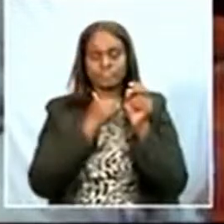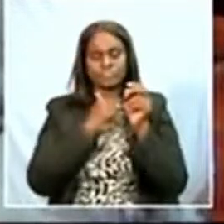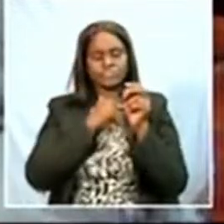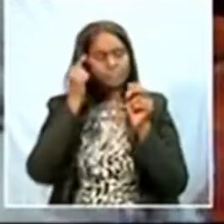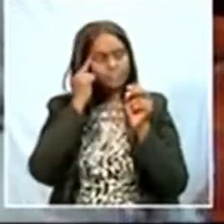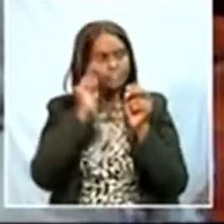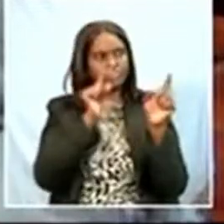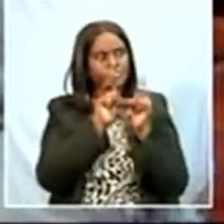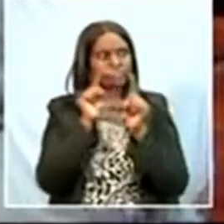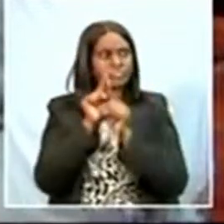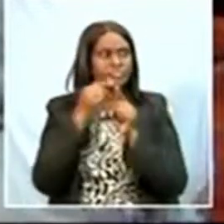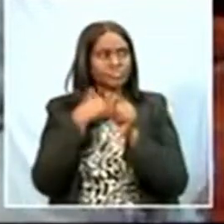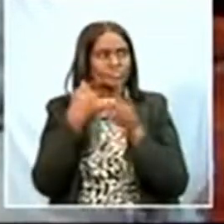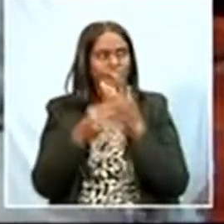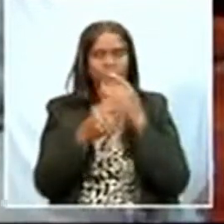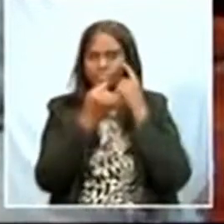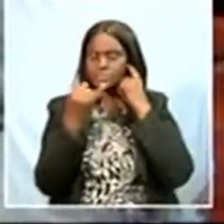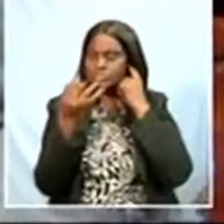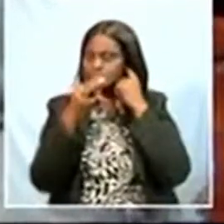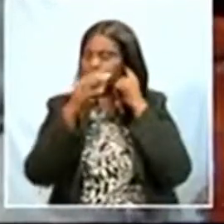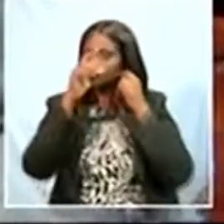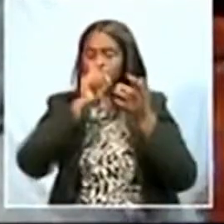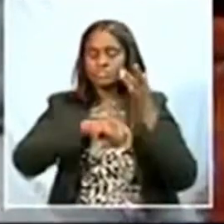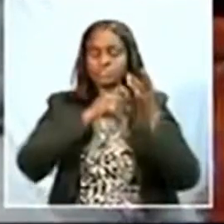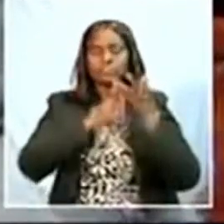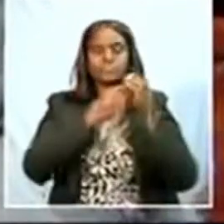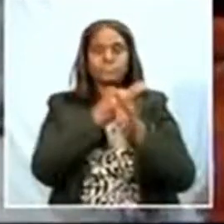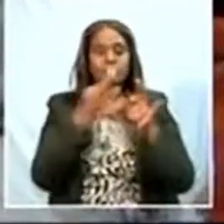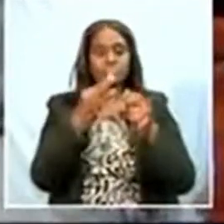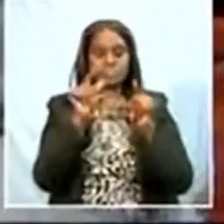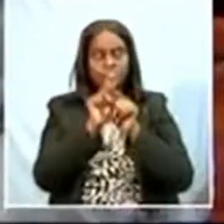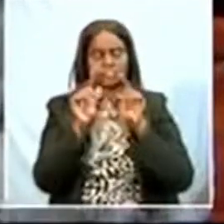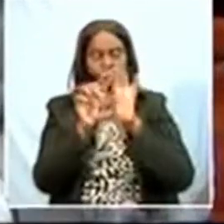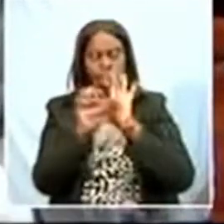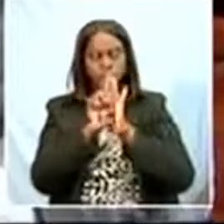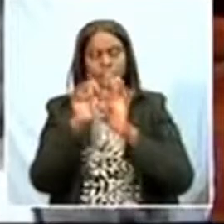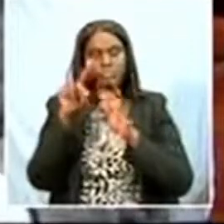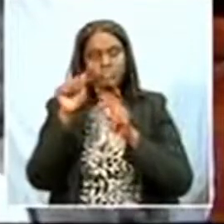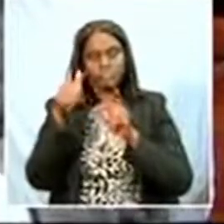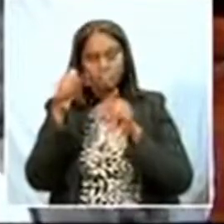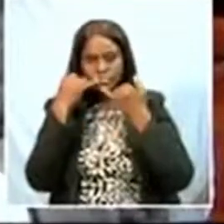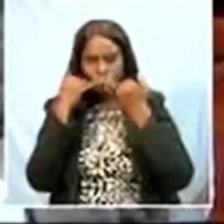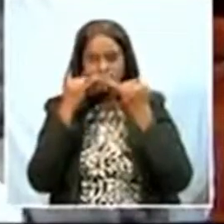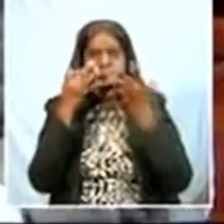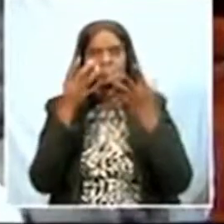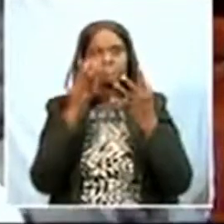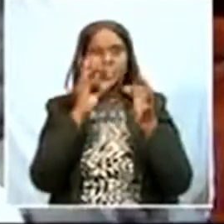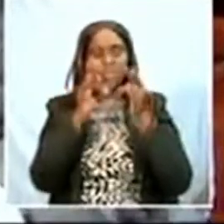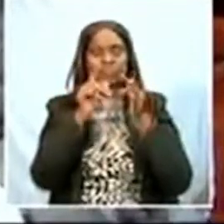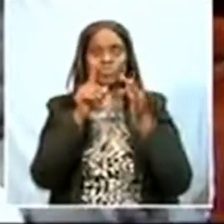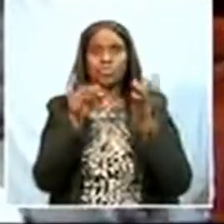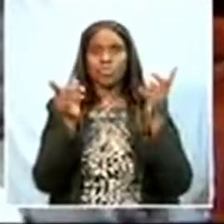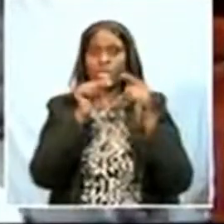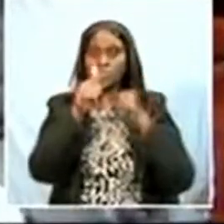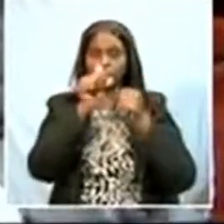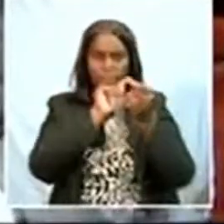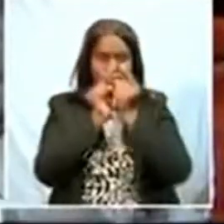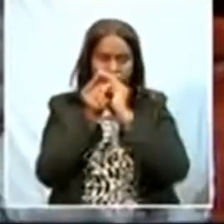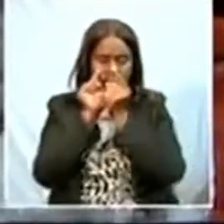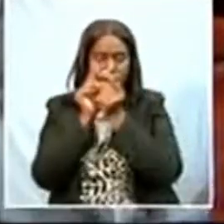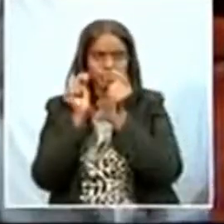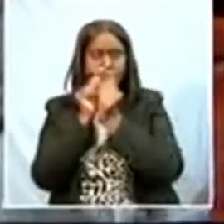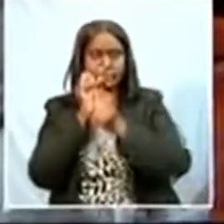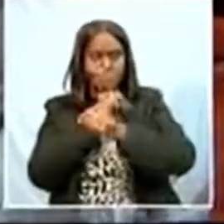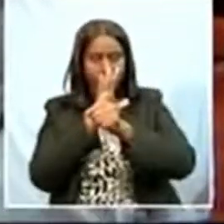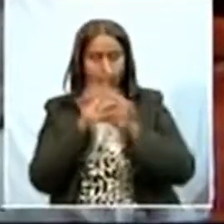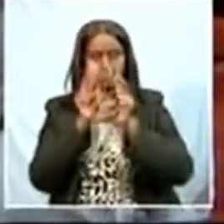was also an issue of the tax incentives. Like the PS indicated, when you interact with investors, one